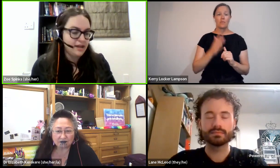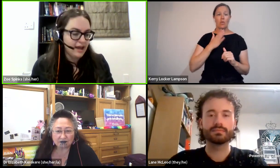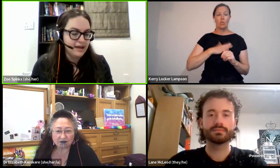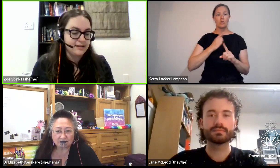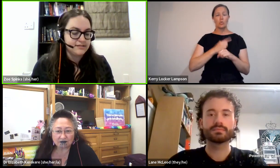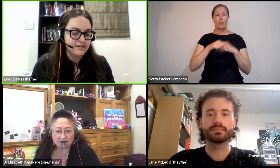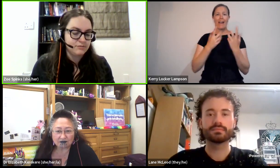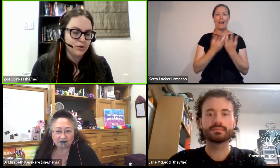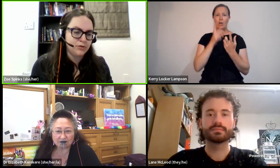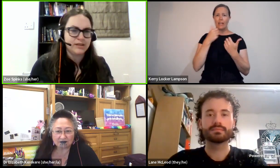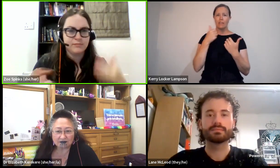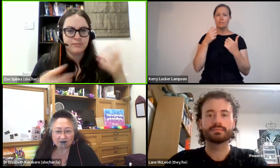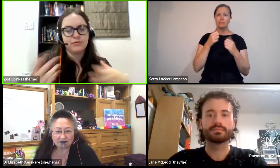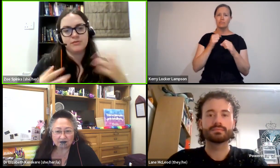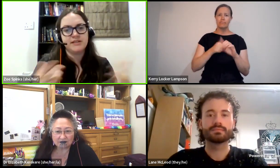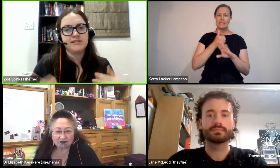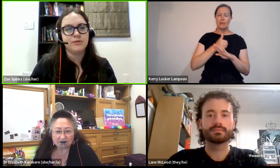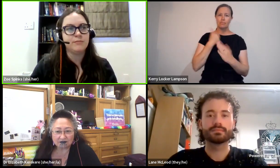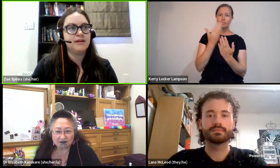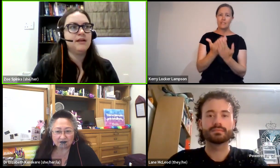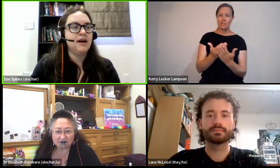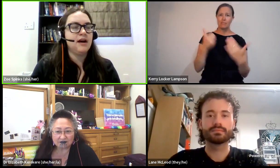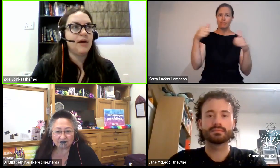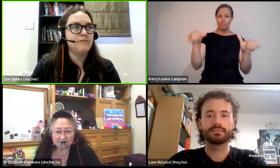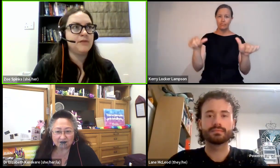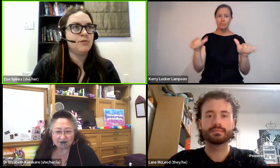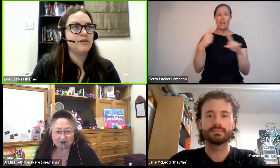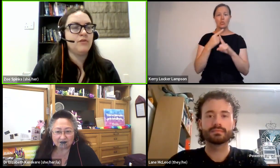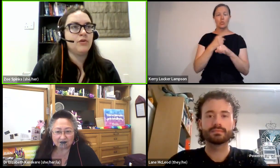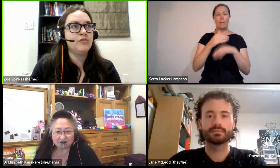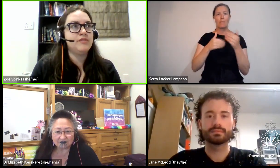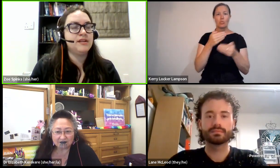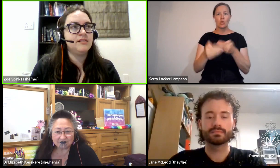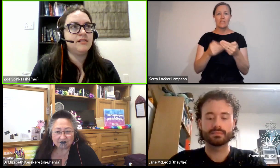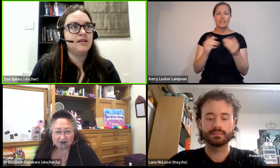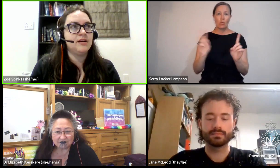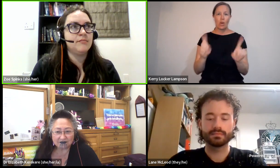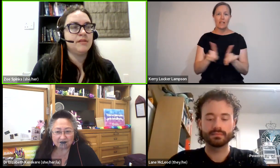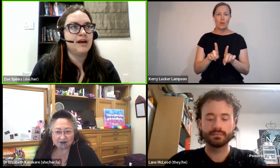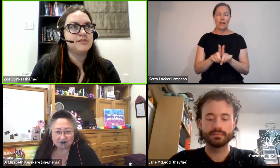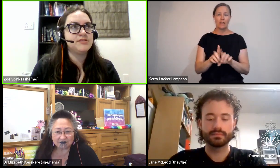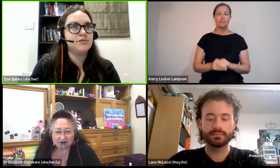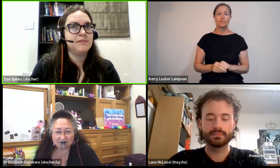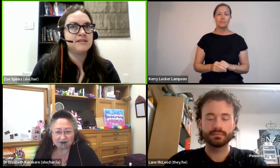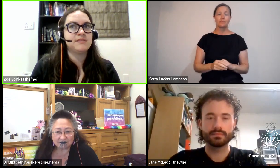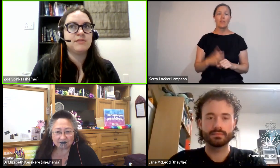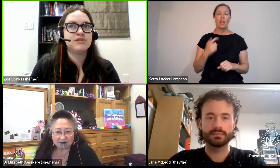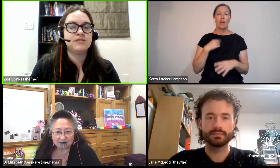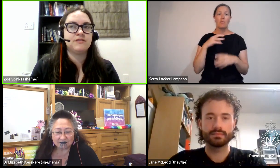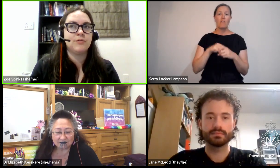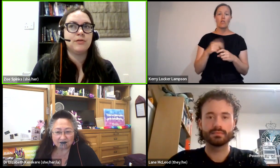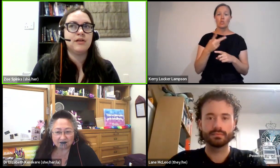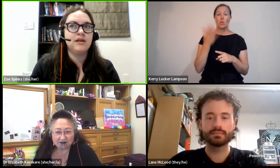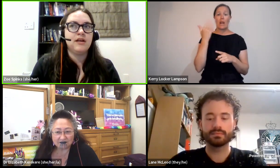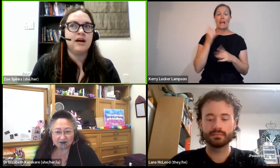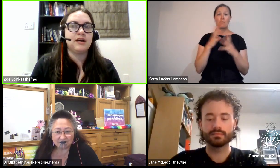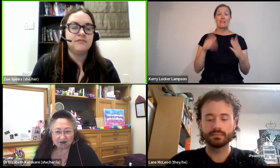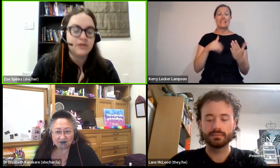submission and talk through like the process a little bit. I've been quite involved in the last two big submissions